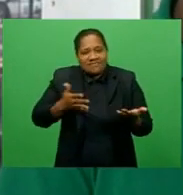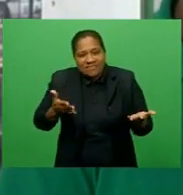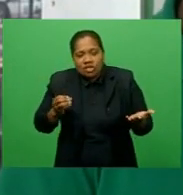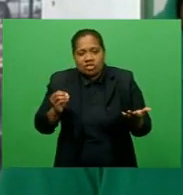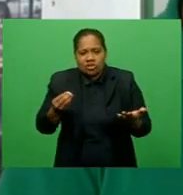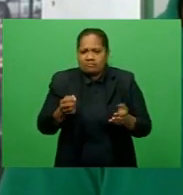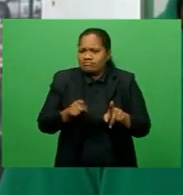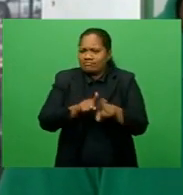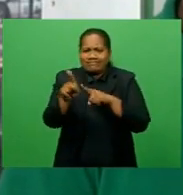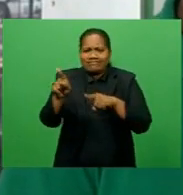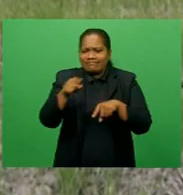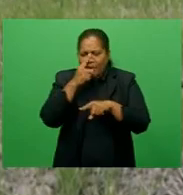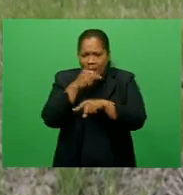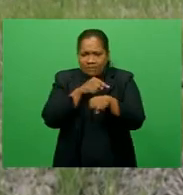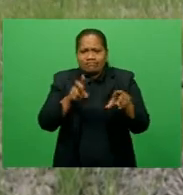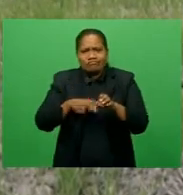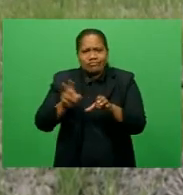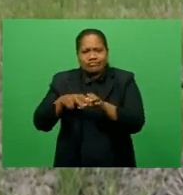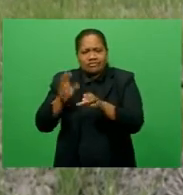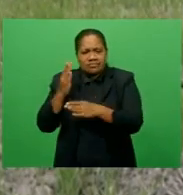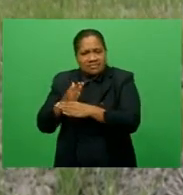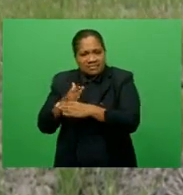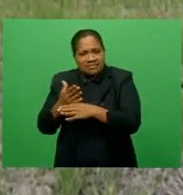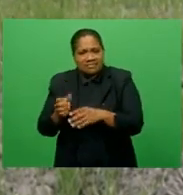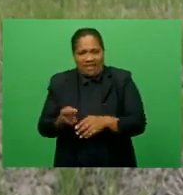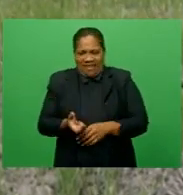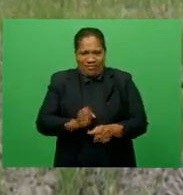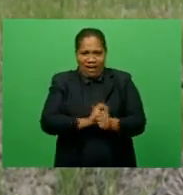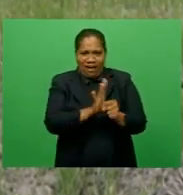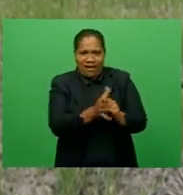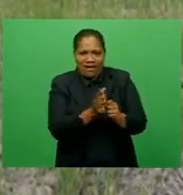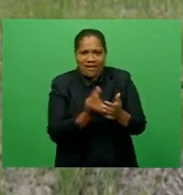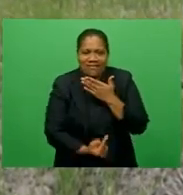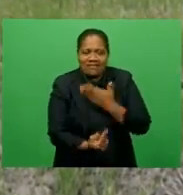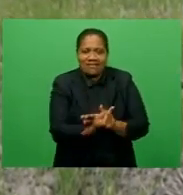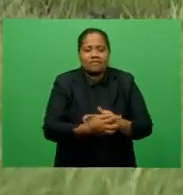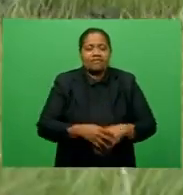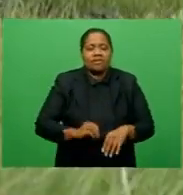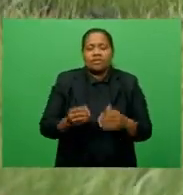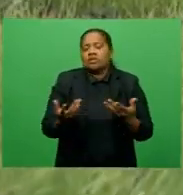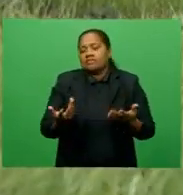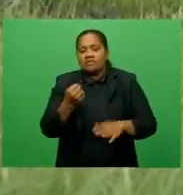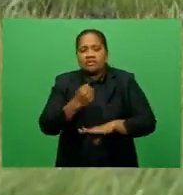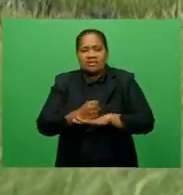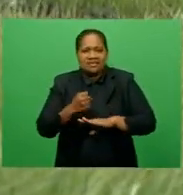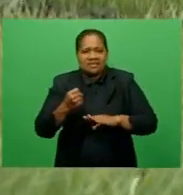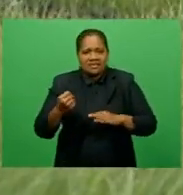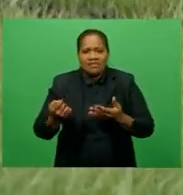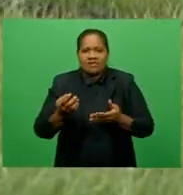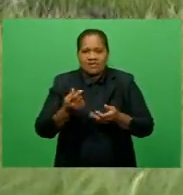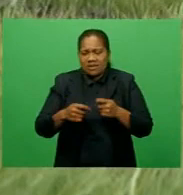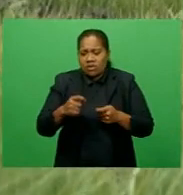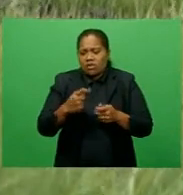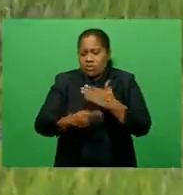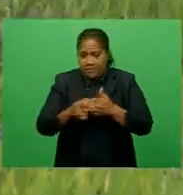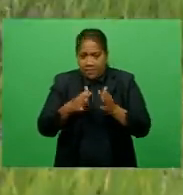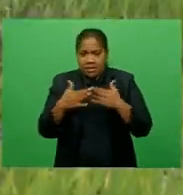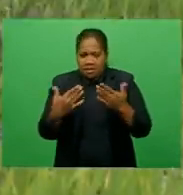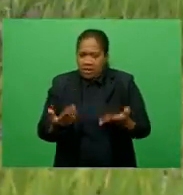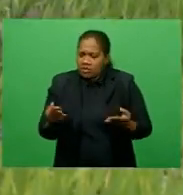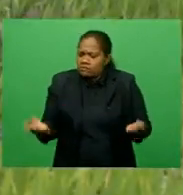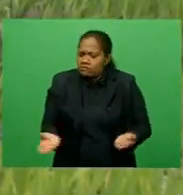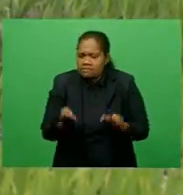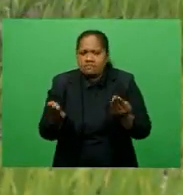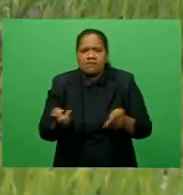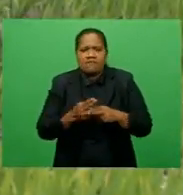their jobs after this COVID-19 thing. Paddy costs and government incentives and subsidies are also enticing current cane farmers